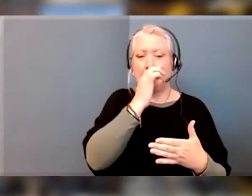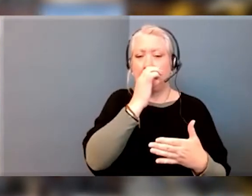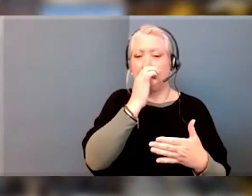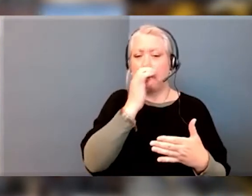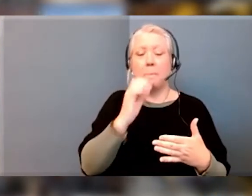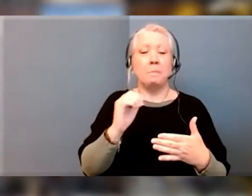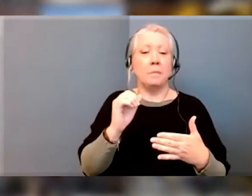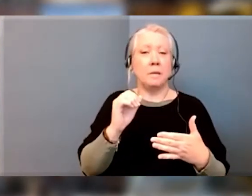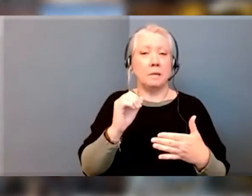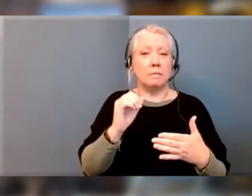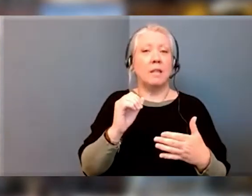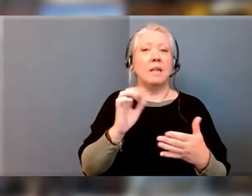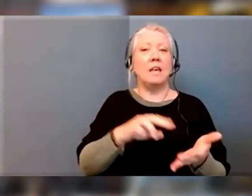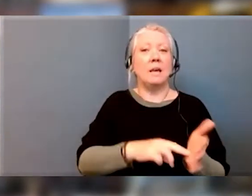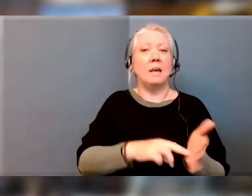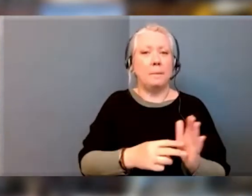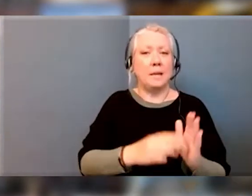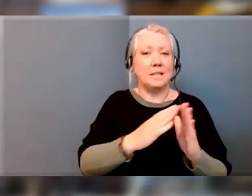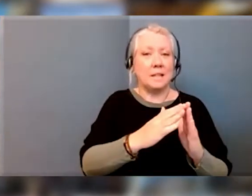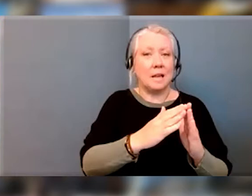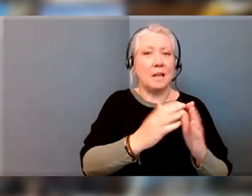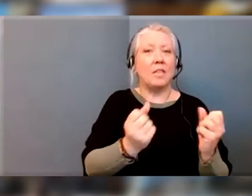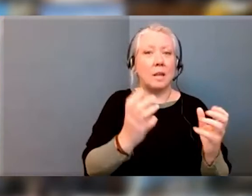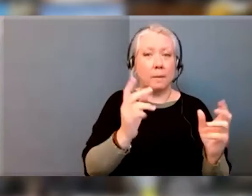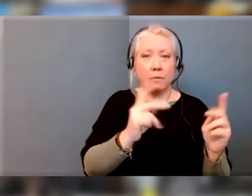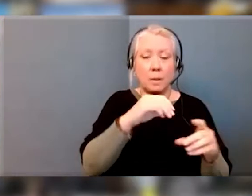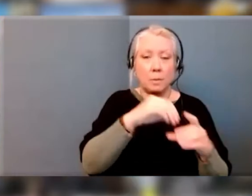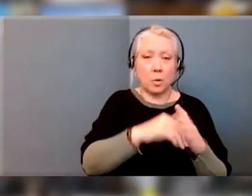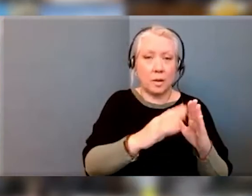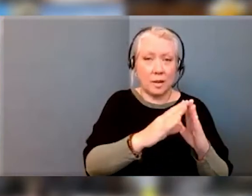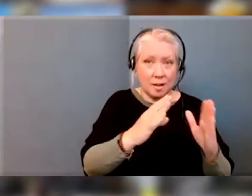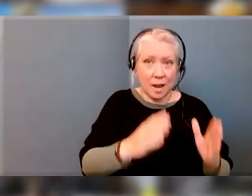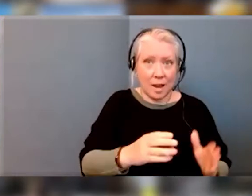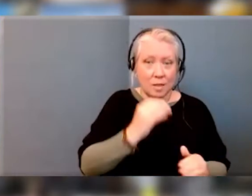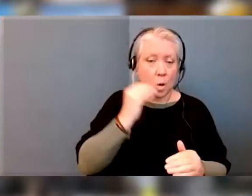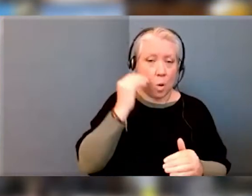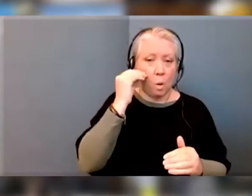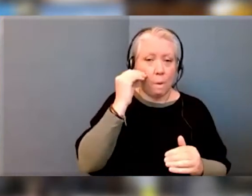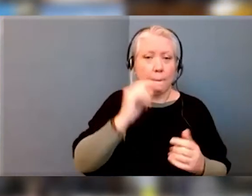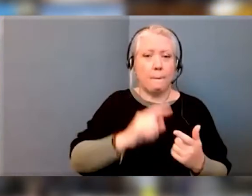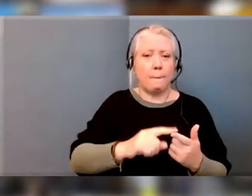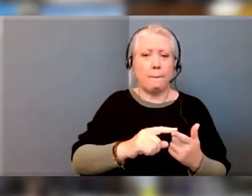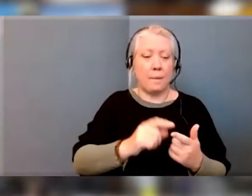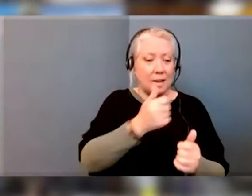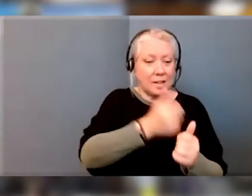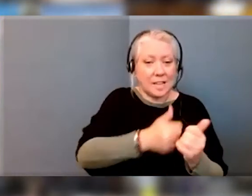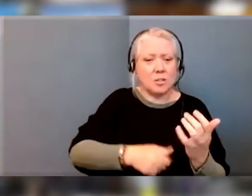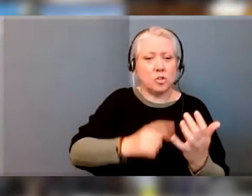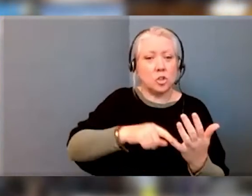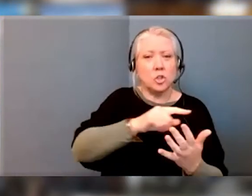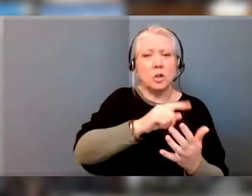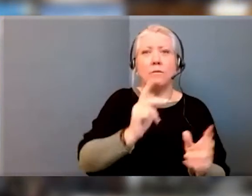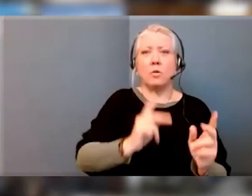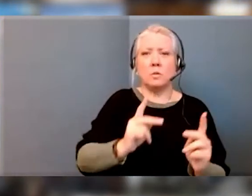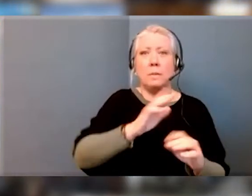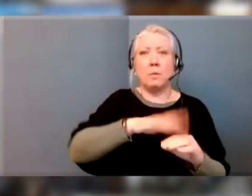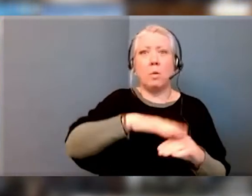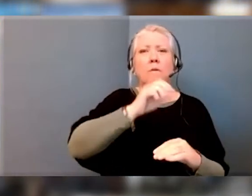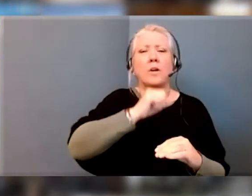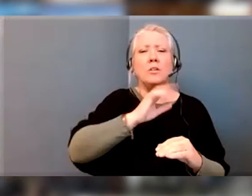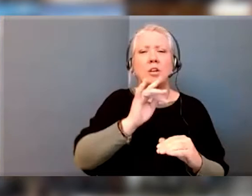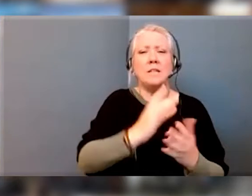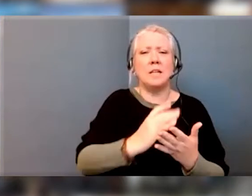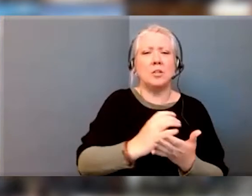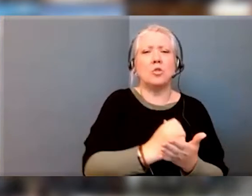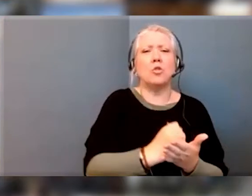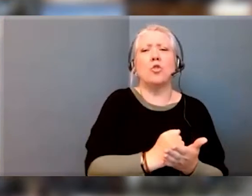it's based on household size and income brought in by every person in the household over the age of 18. So for example, in a